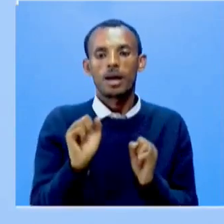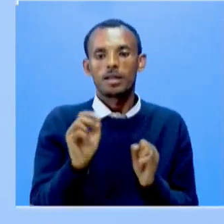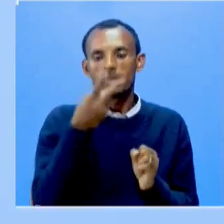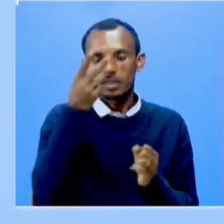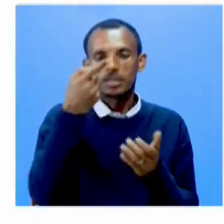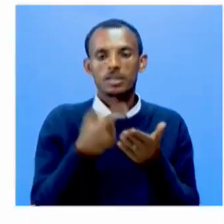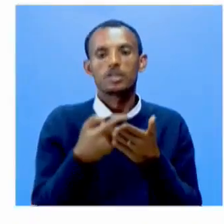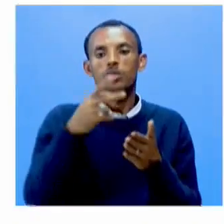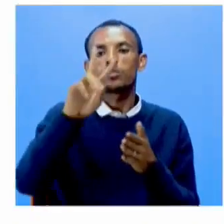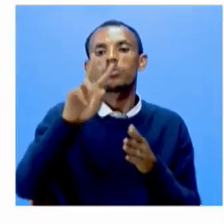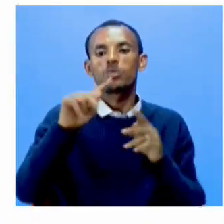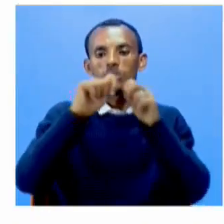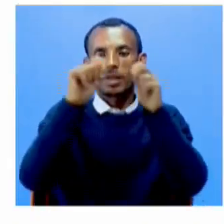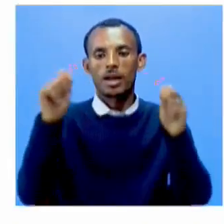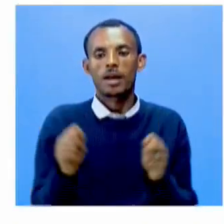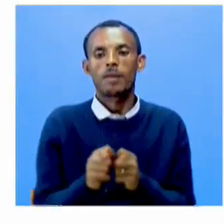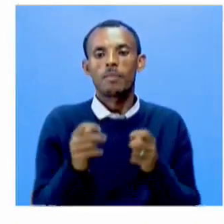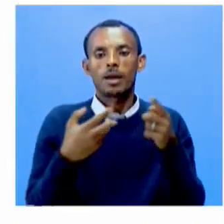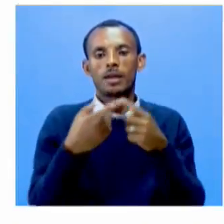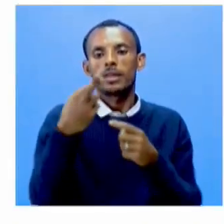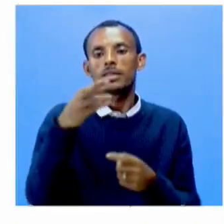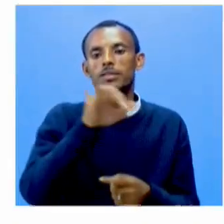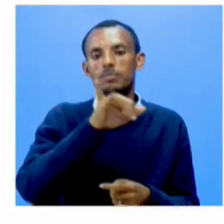by cutting like this.